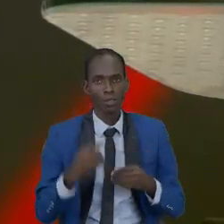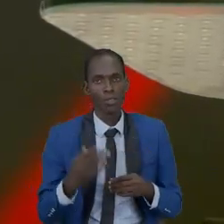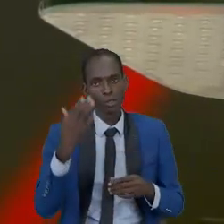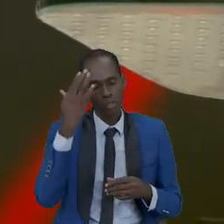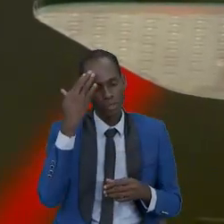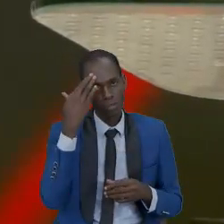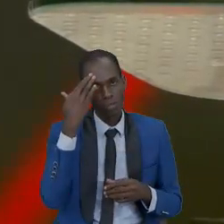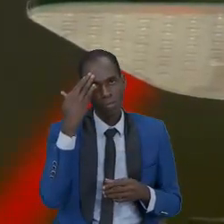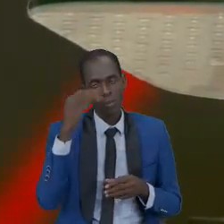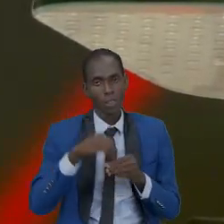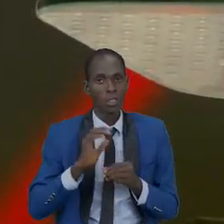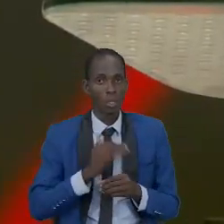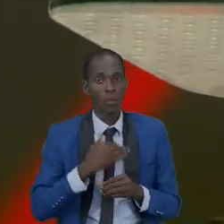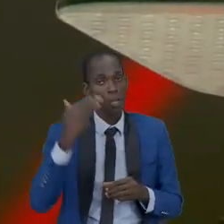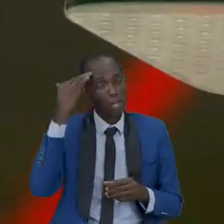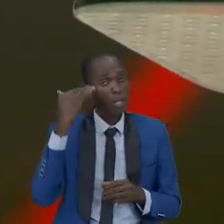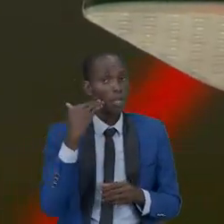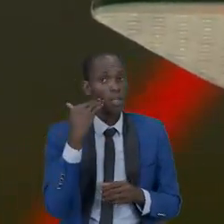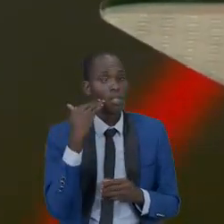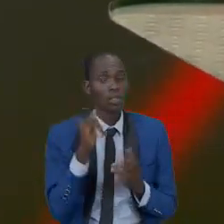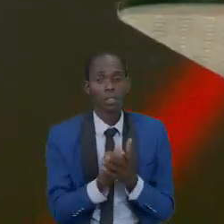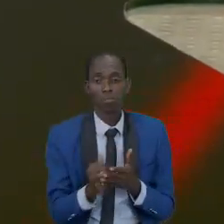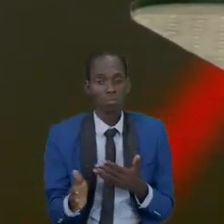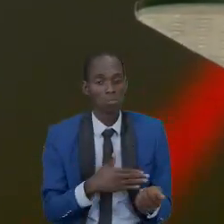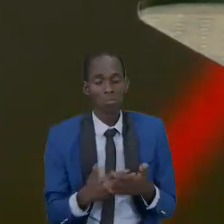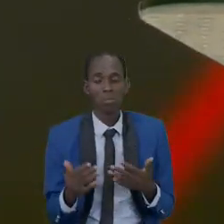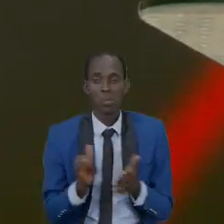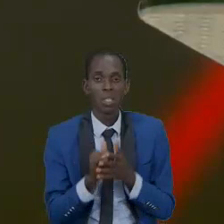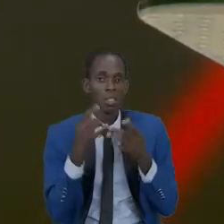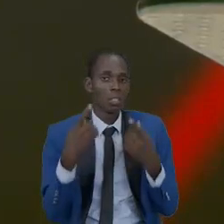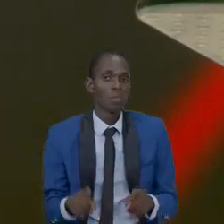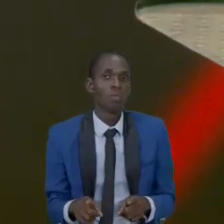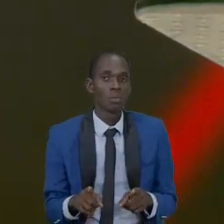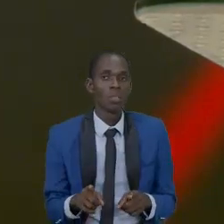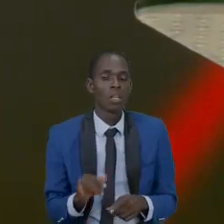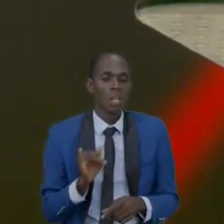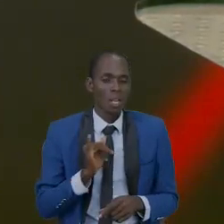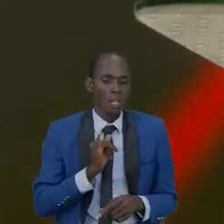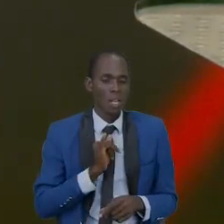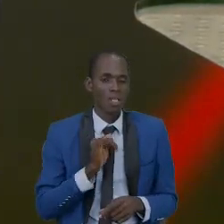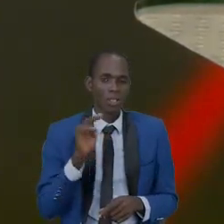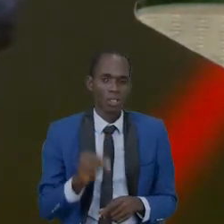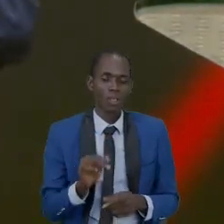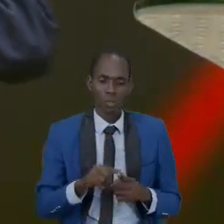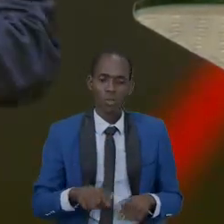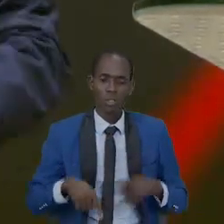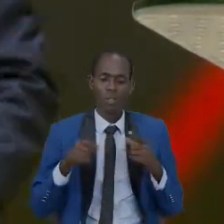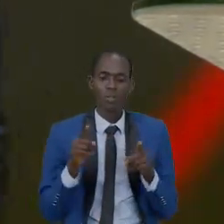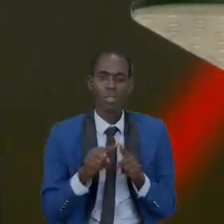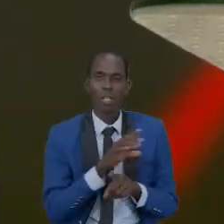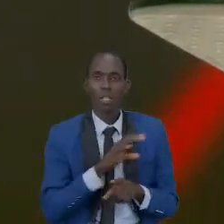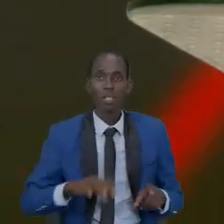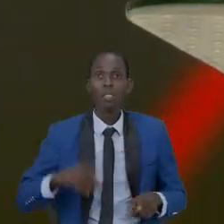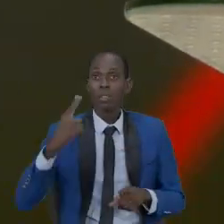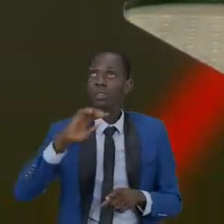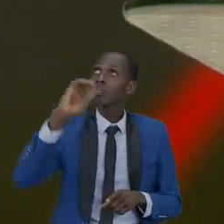head that whatever happens, I should live like Christ. The grace